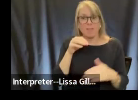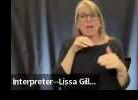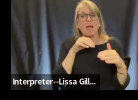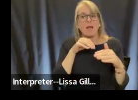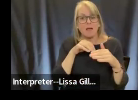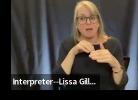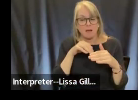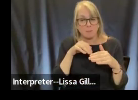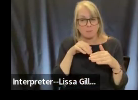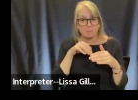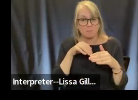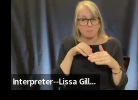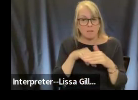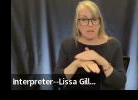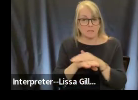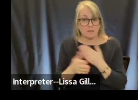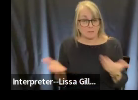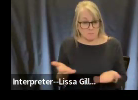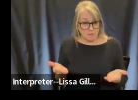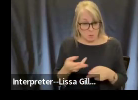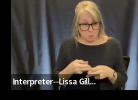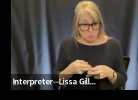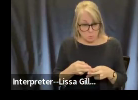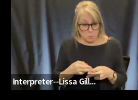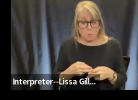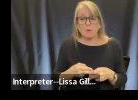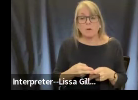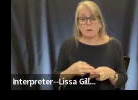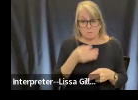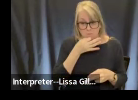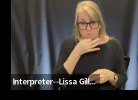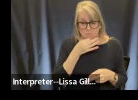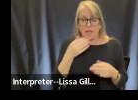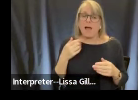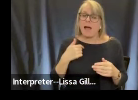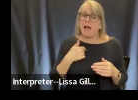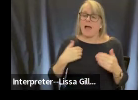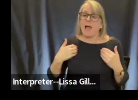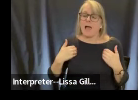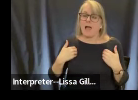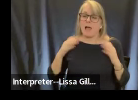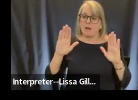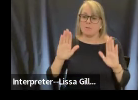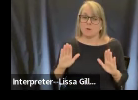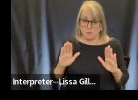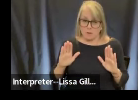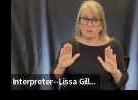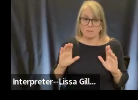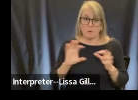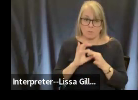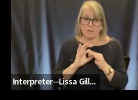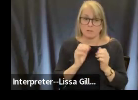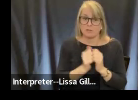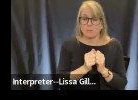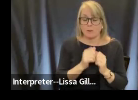those here shortly. I do have the fortunate opportunity to have a great relationship with the Commission on the Deaf and Jana Broussard over there. I